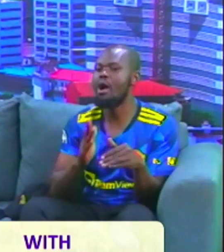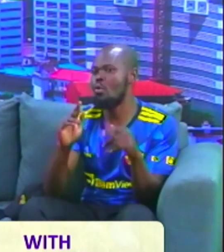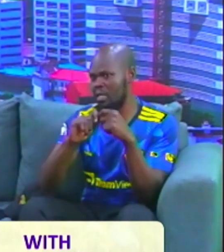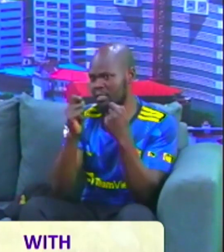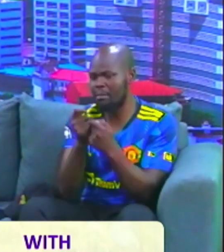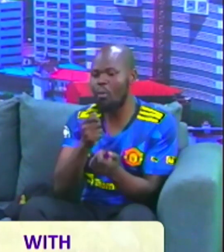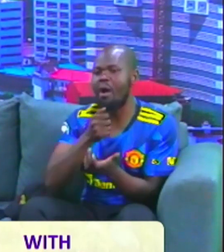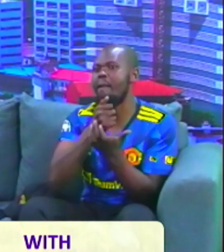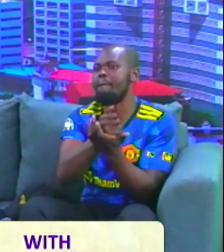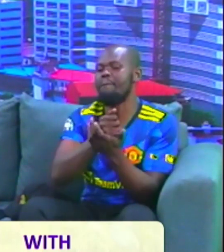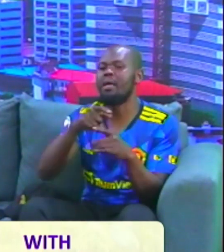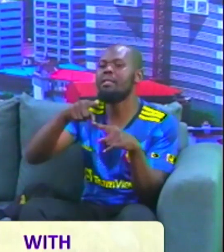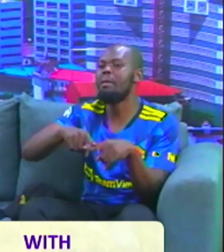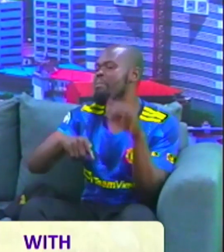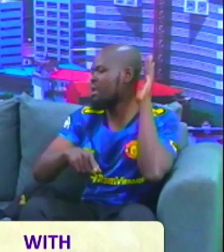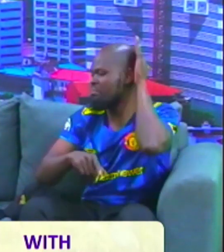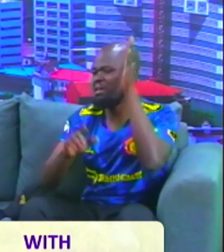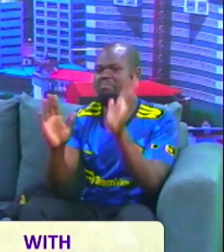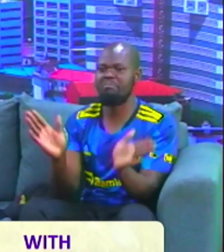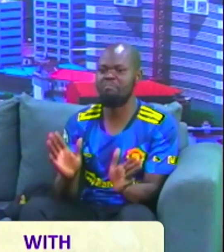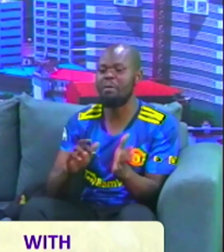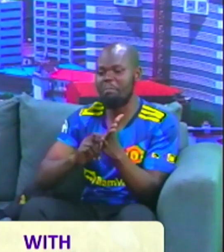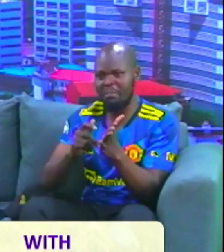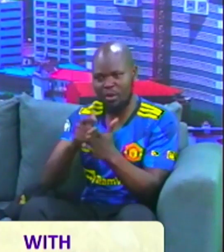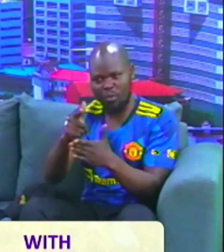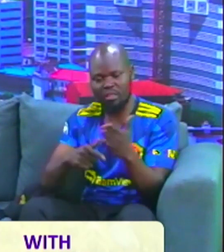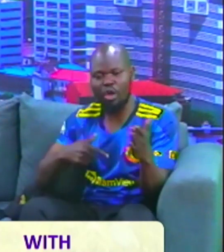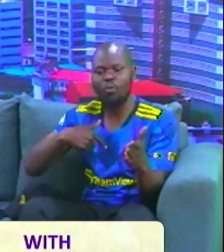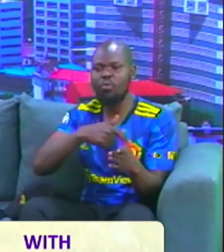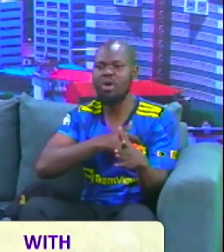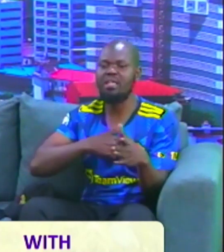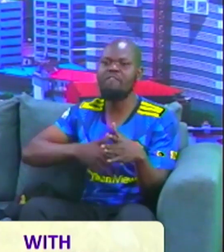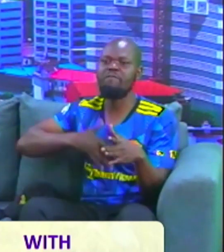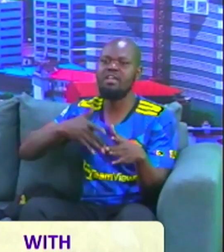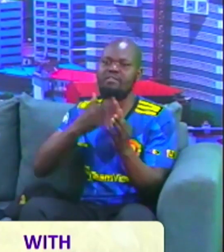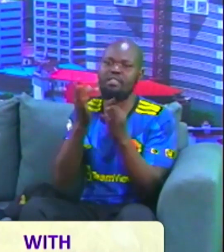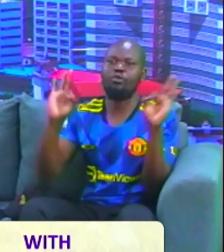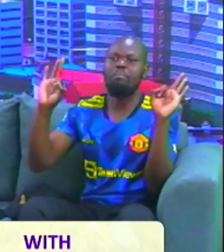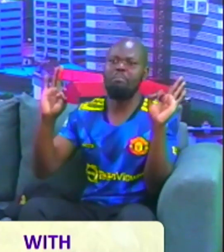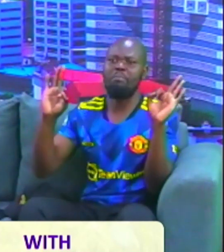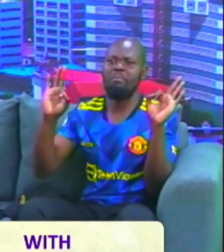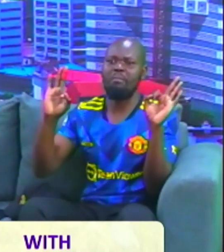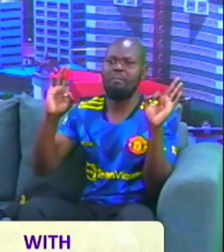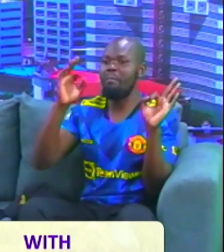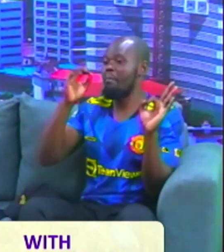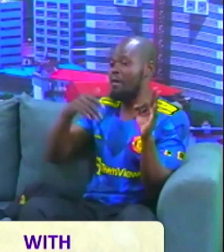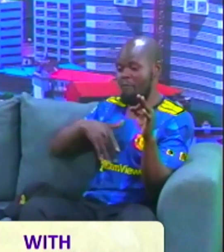Højlund himself was brought in to blend in with the team and to help reduce the burden